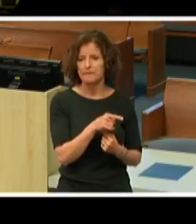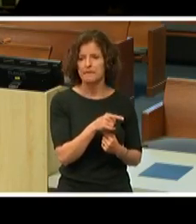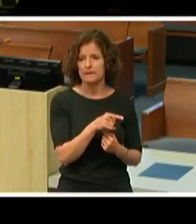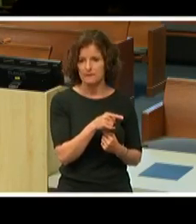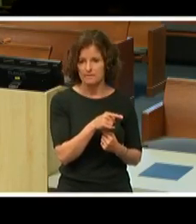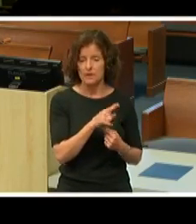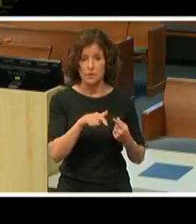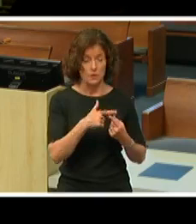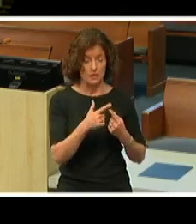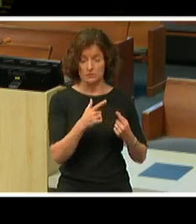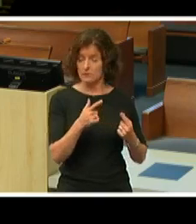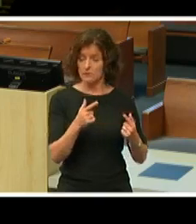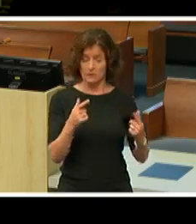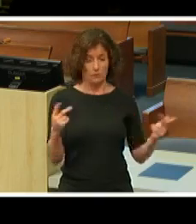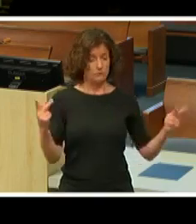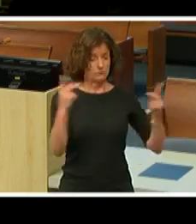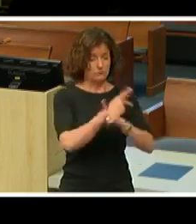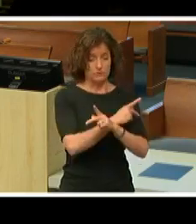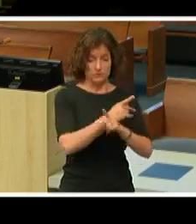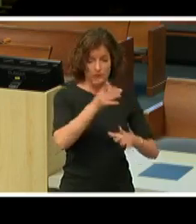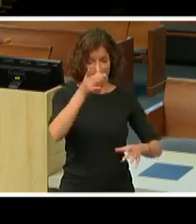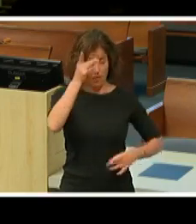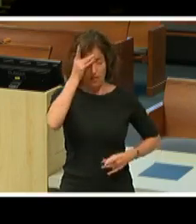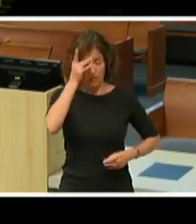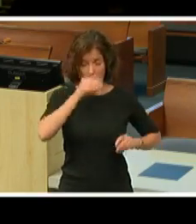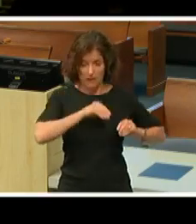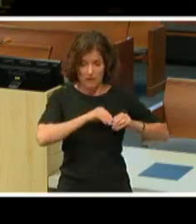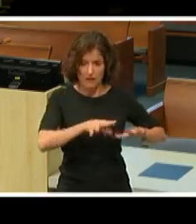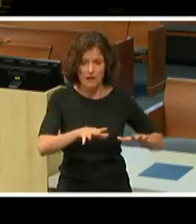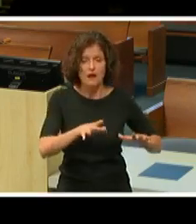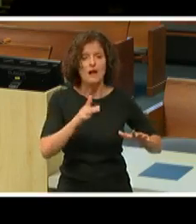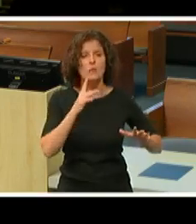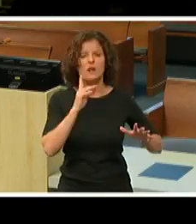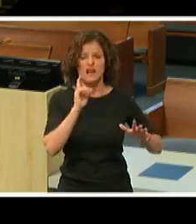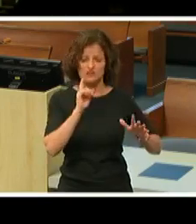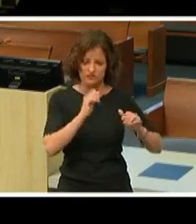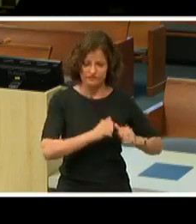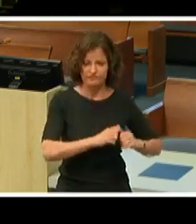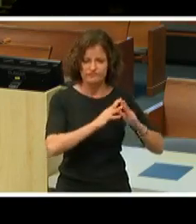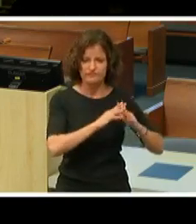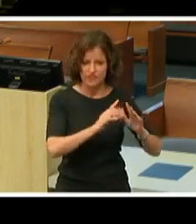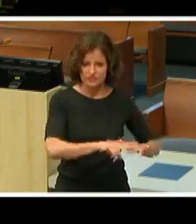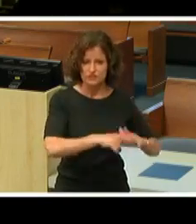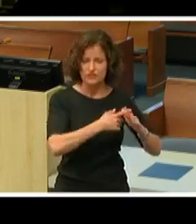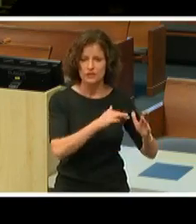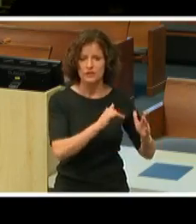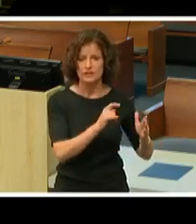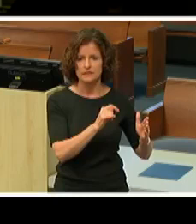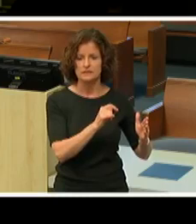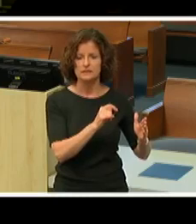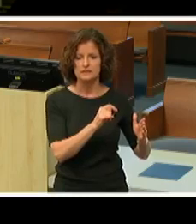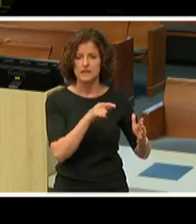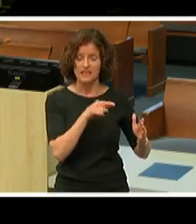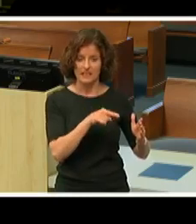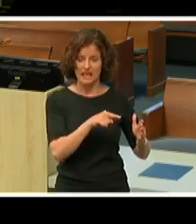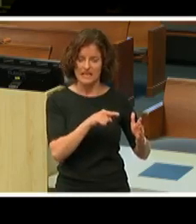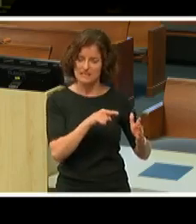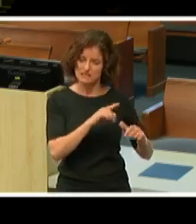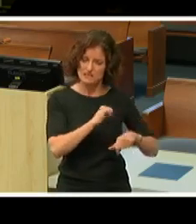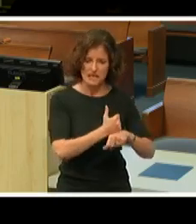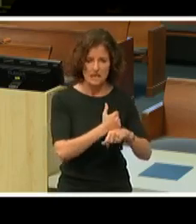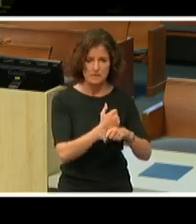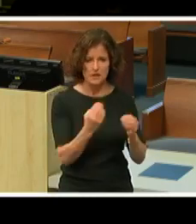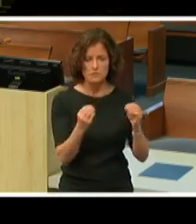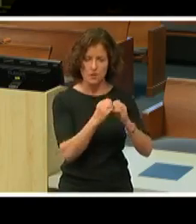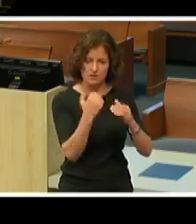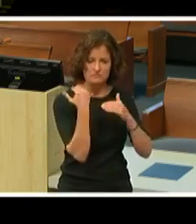when things start going a whole lot worse, and we'll have to figure out when to trigger that and plan that. That more stringent plan